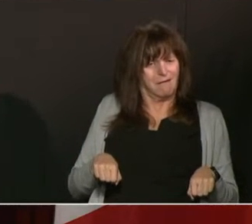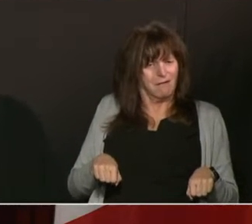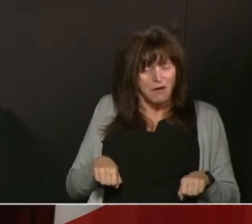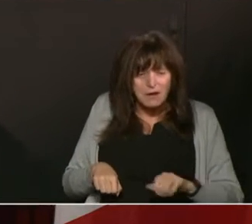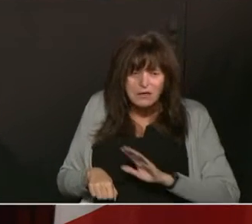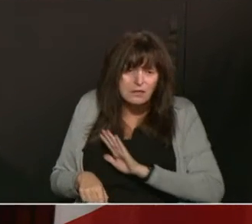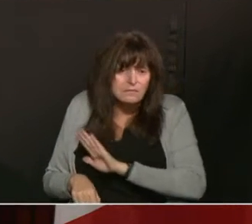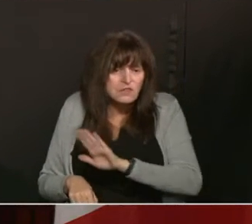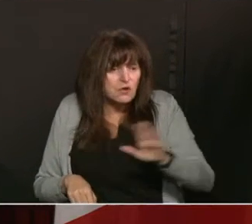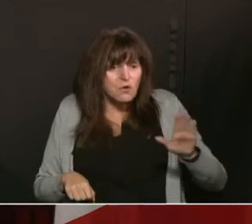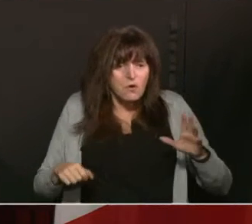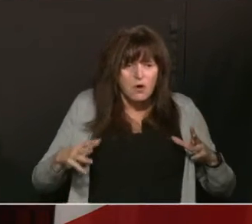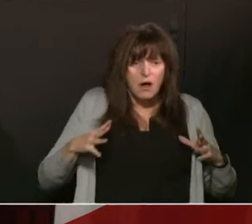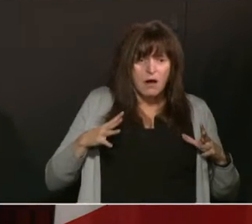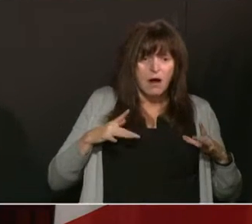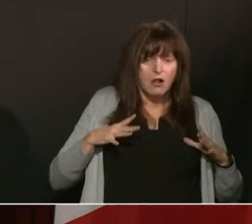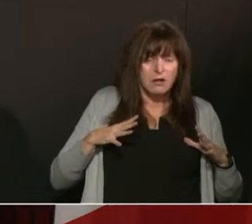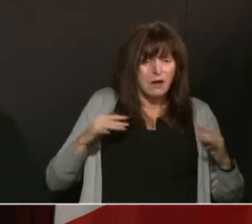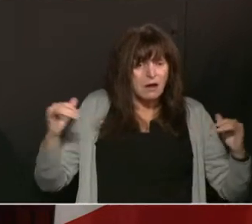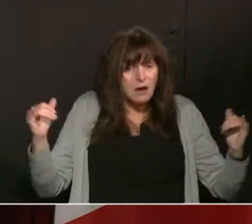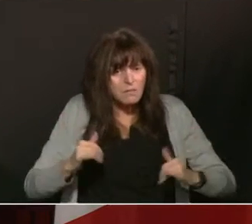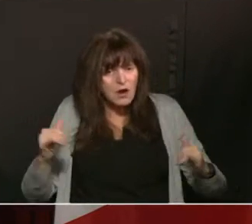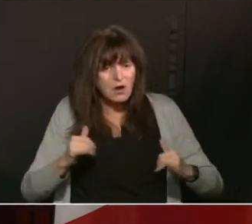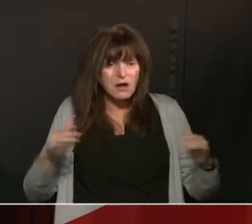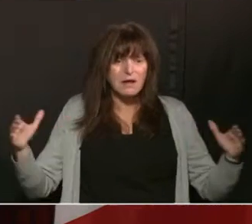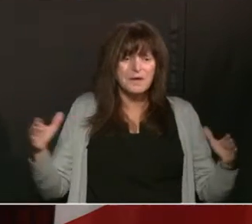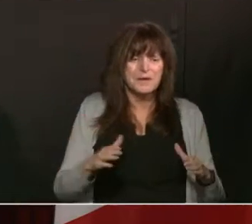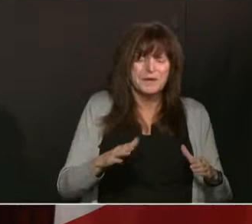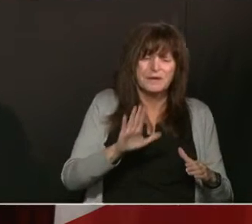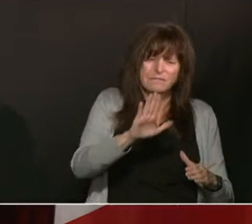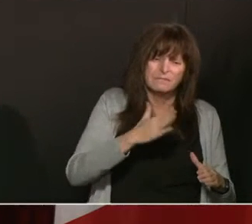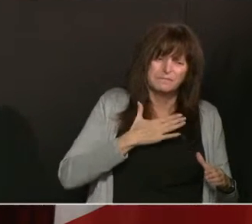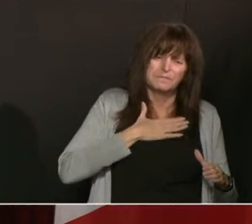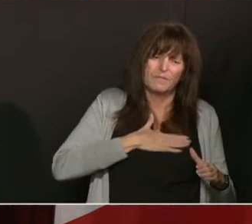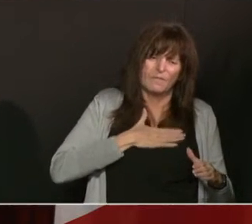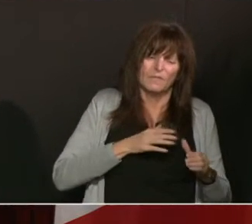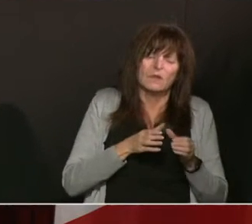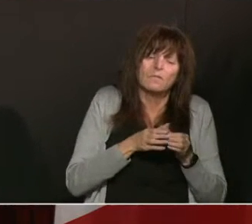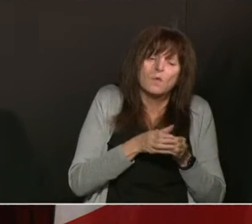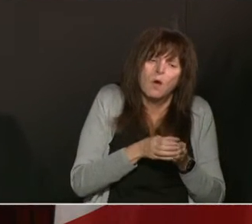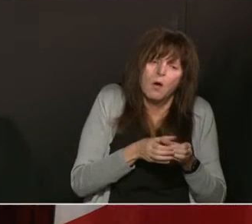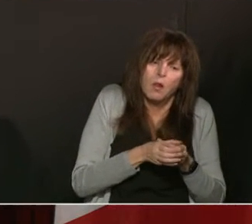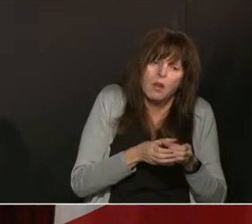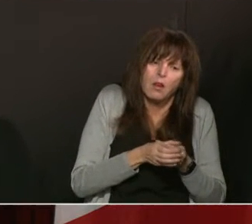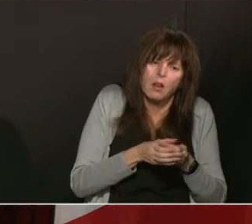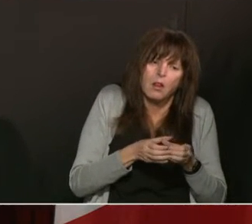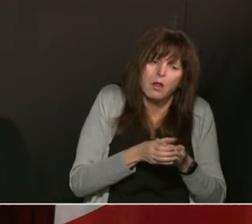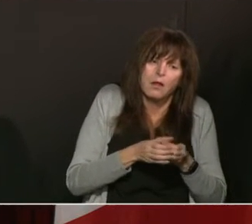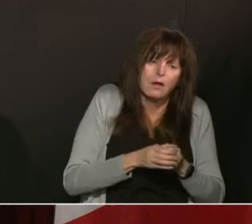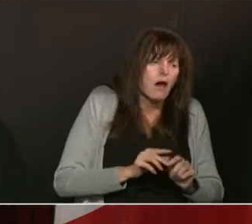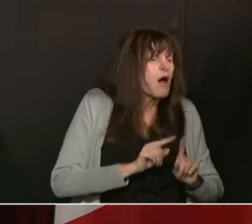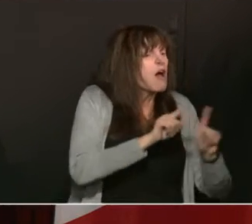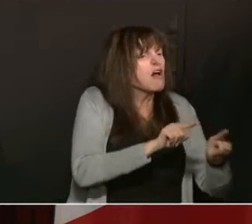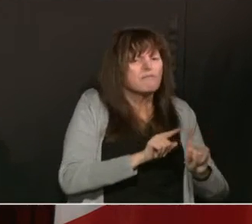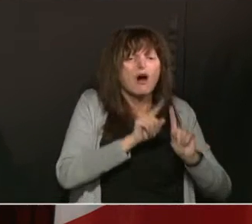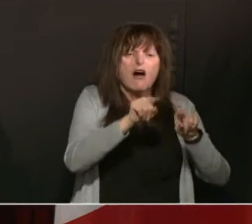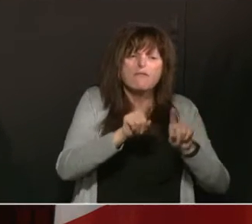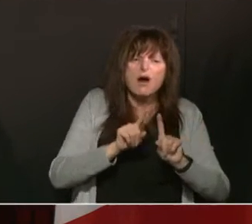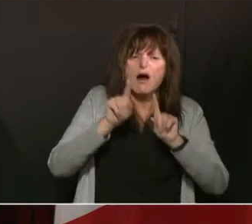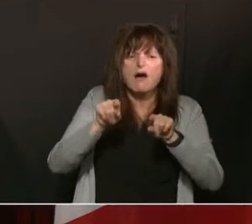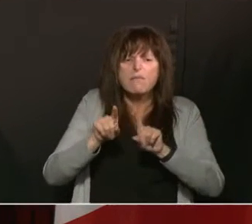holidays small and attend or organize fewer gatherings to reduce